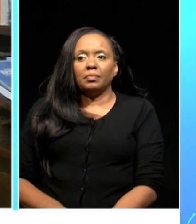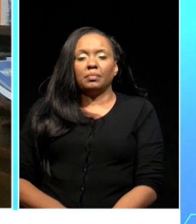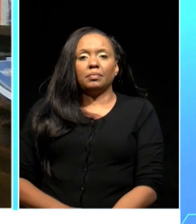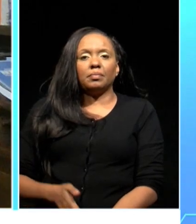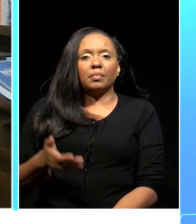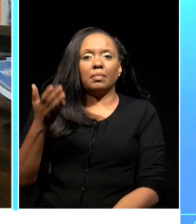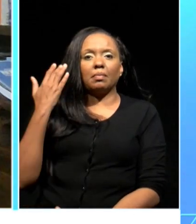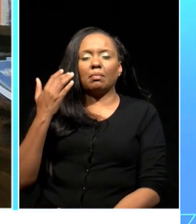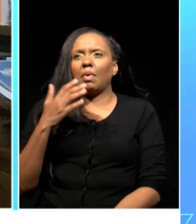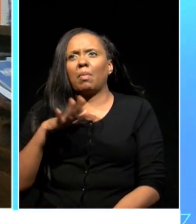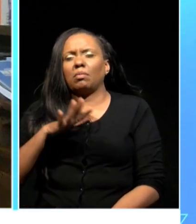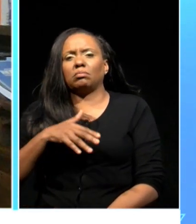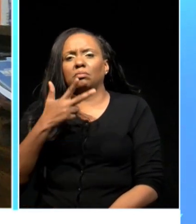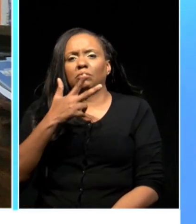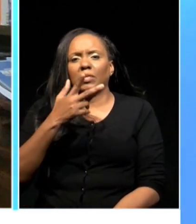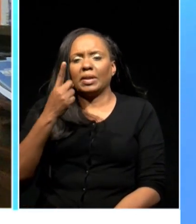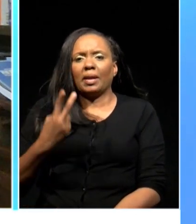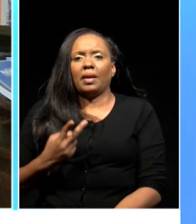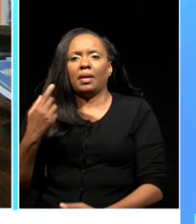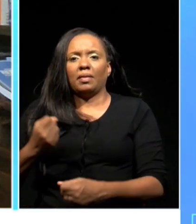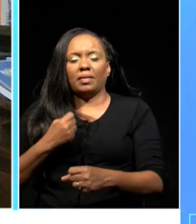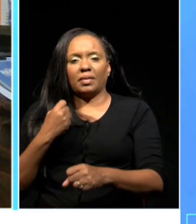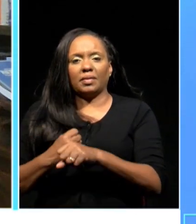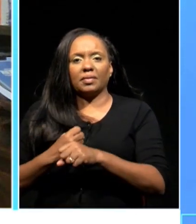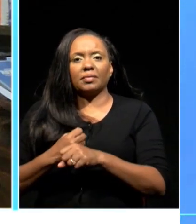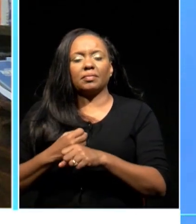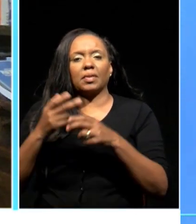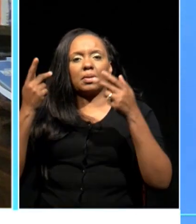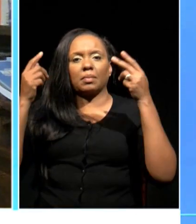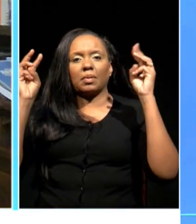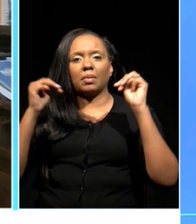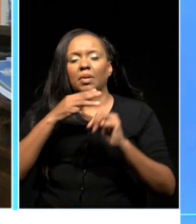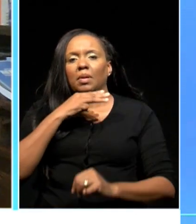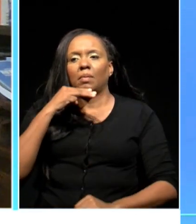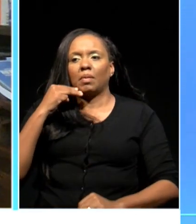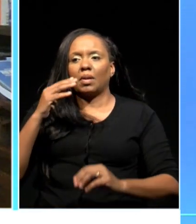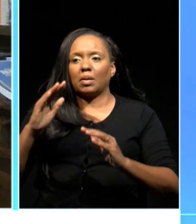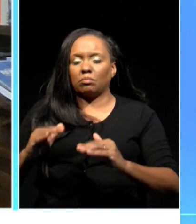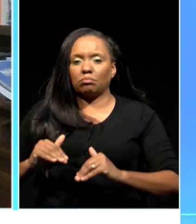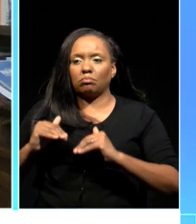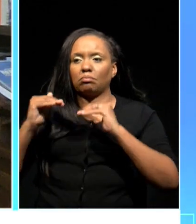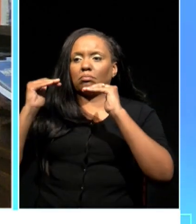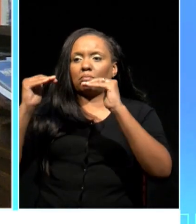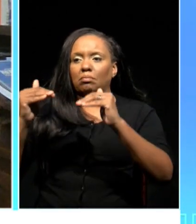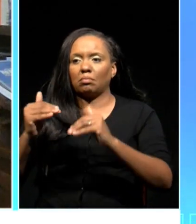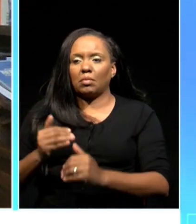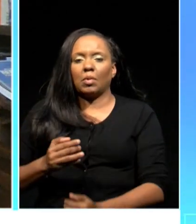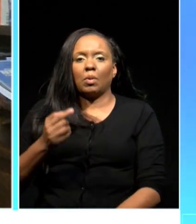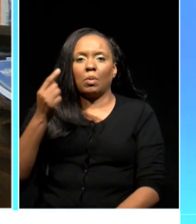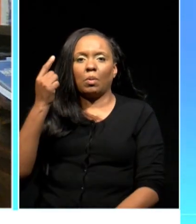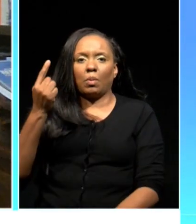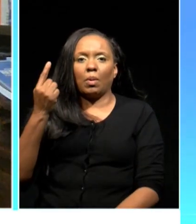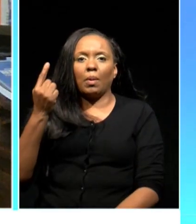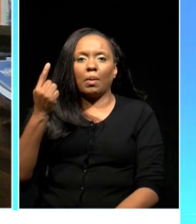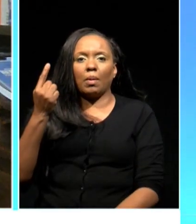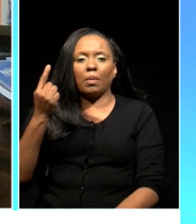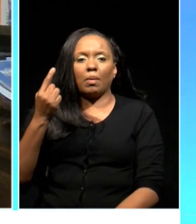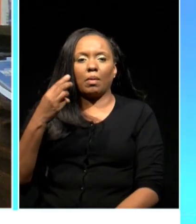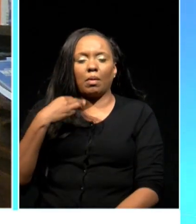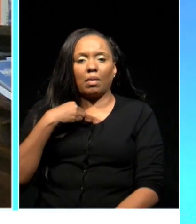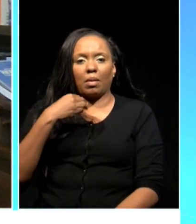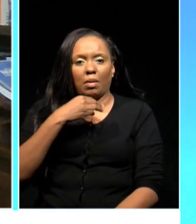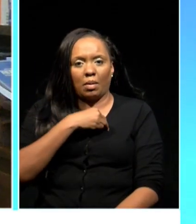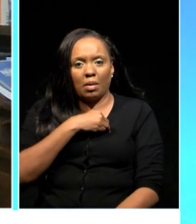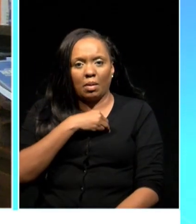3.5 years, that Mia Motley has deliberately decided to elevate one, I'm not calling any names, but to elevate one member of the